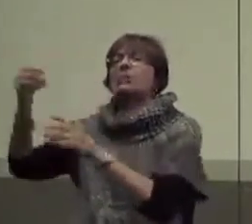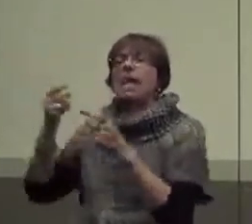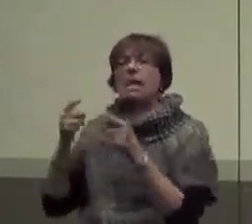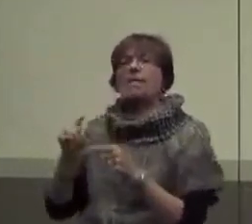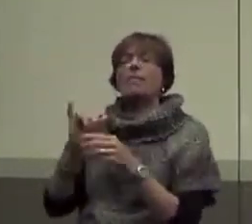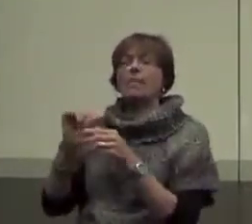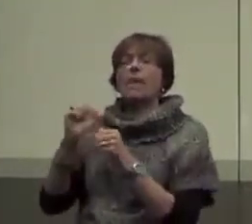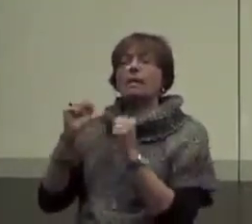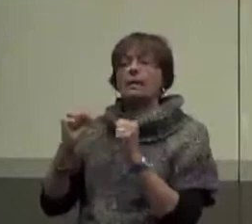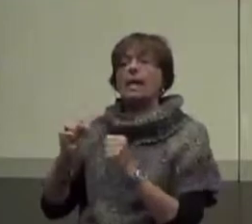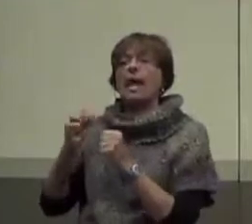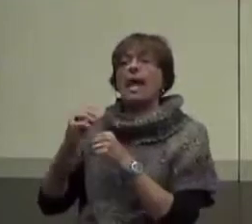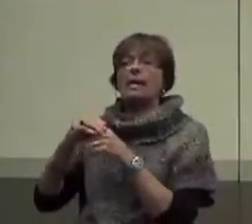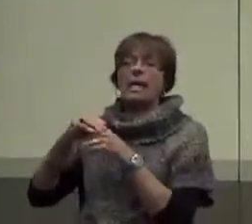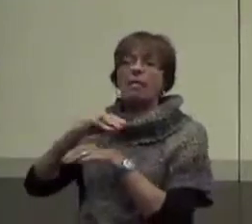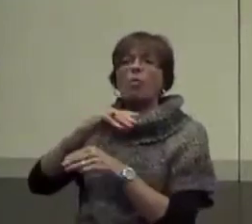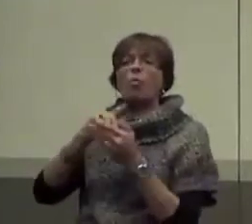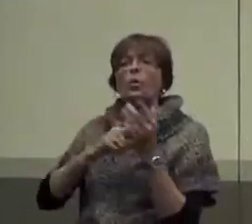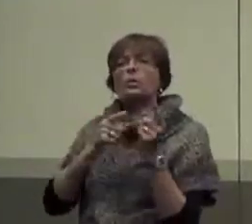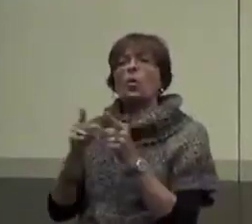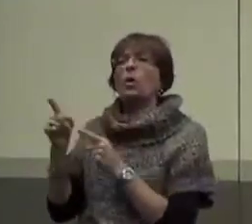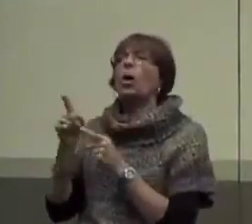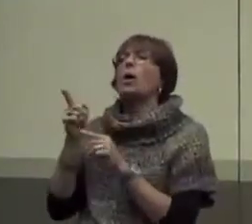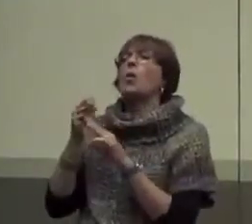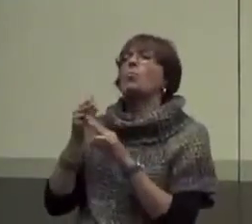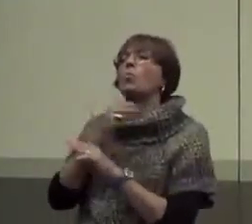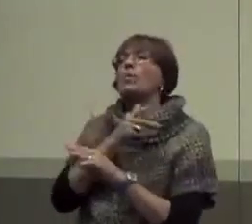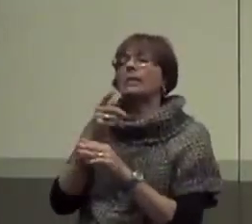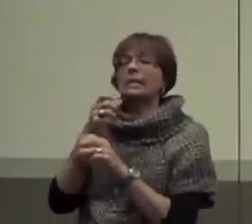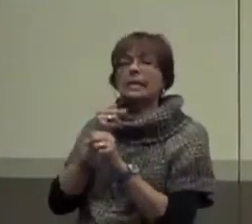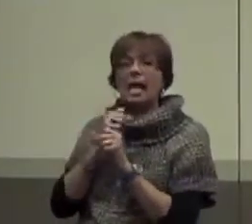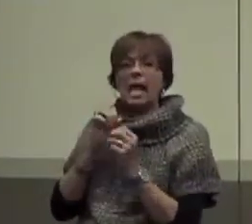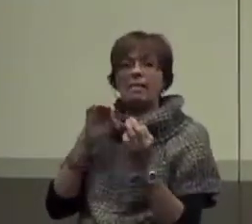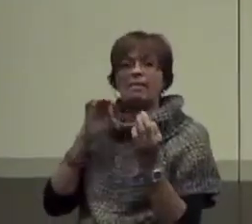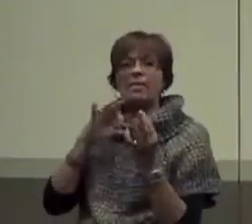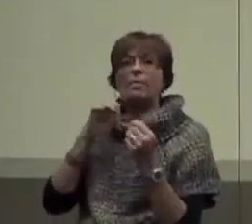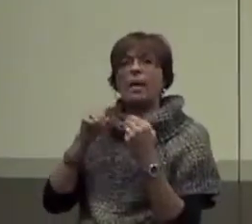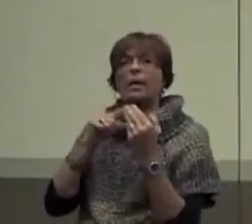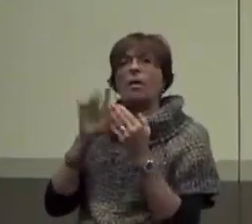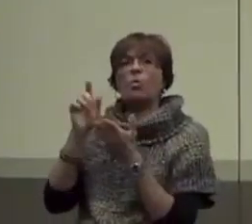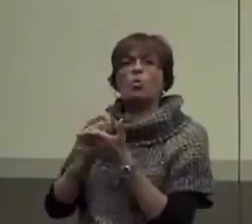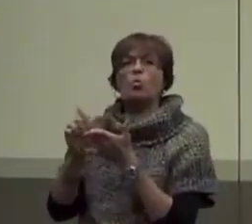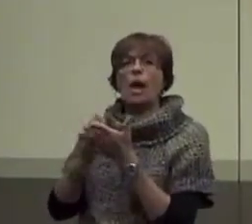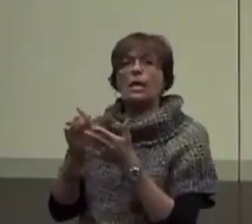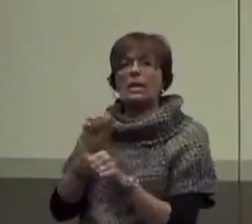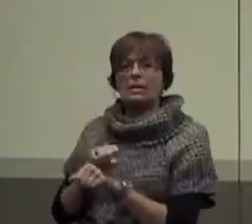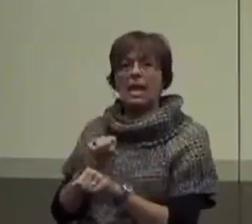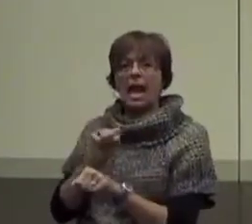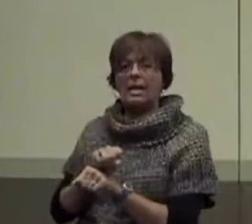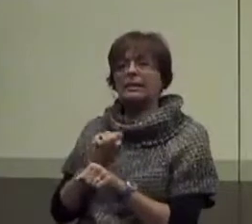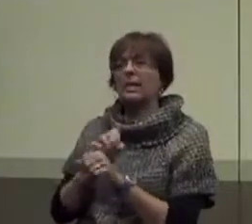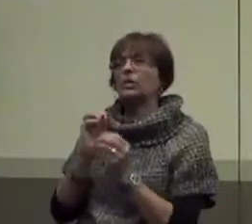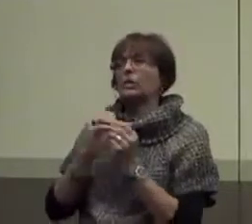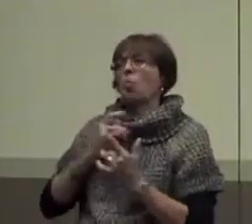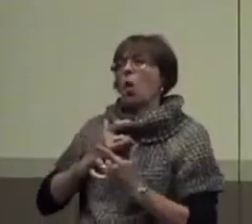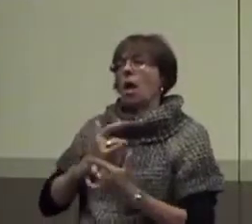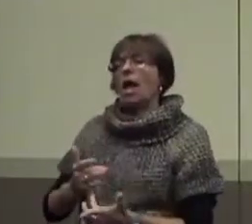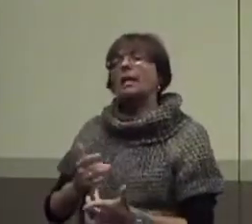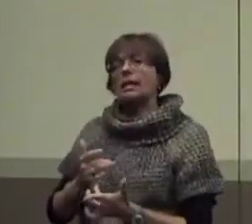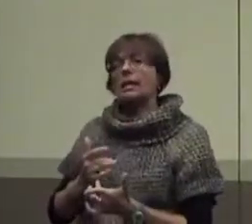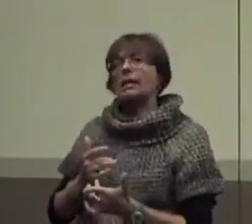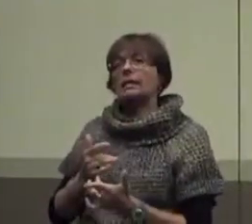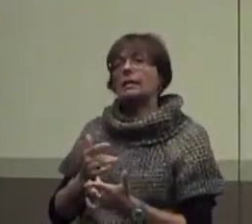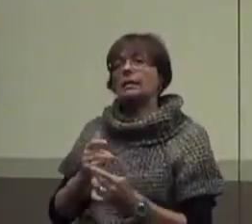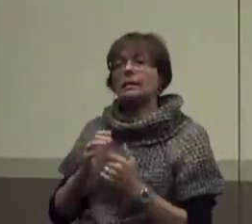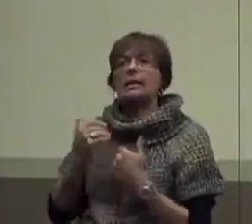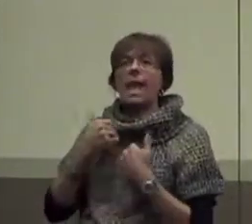actually can inform what's going on. So if she's previously gotten feedback about her writing tasks, she's more likely then to